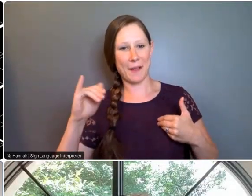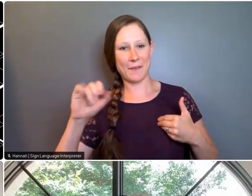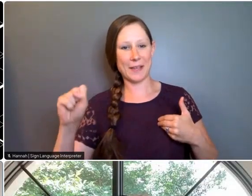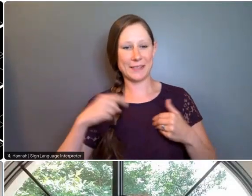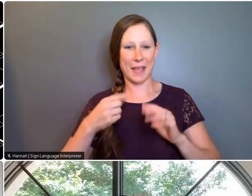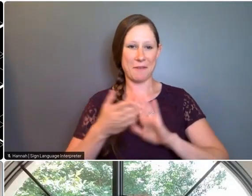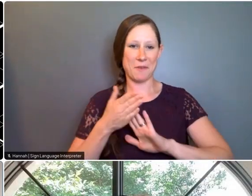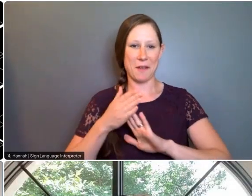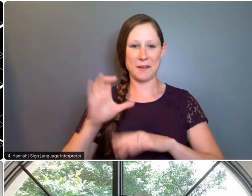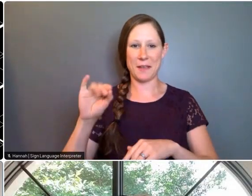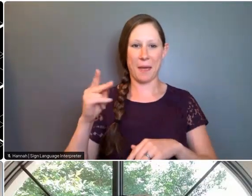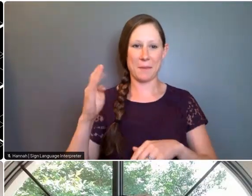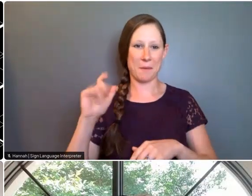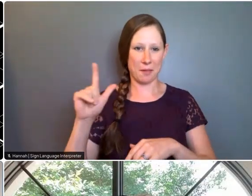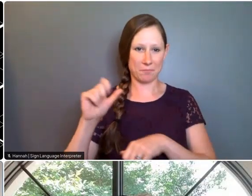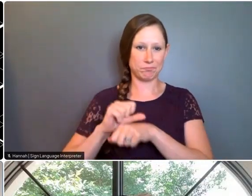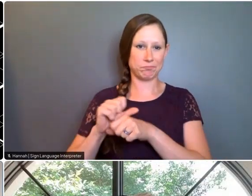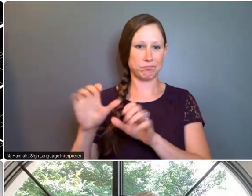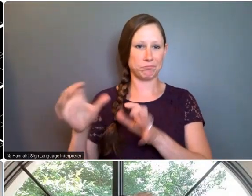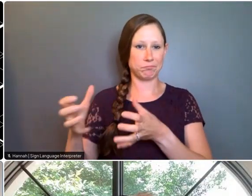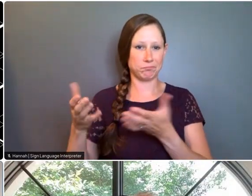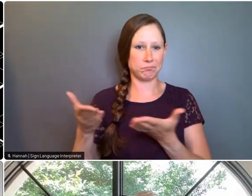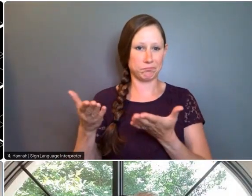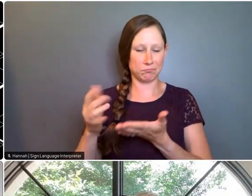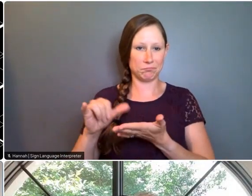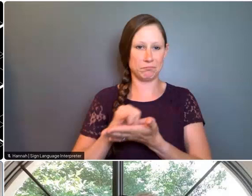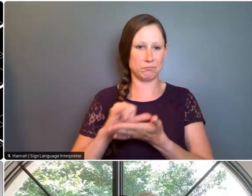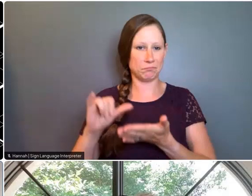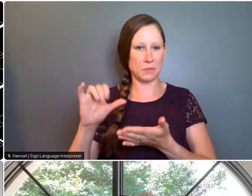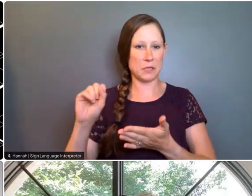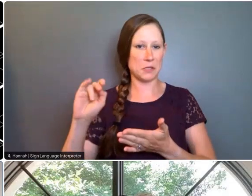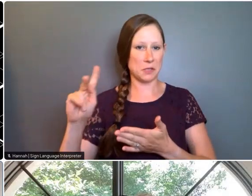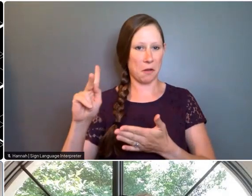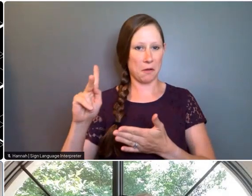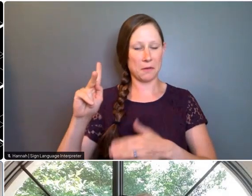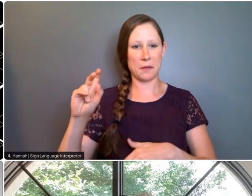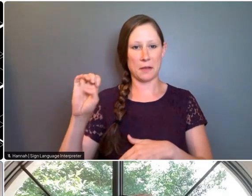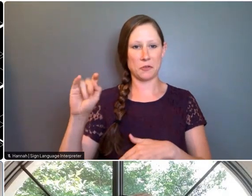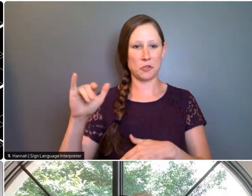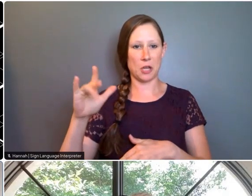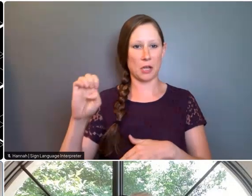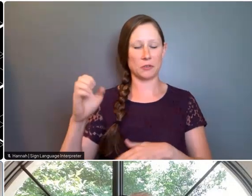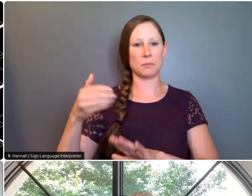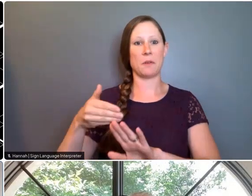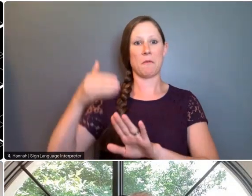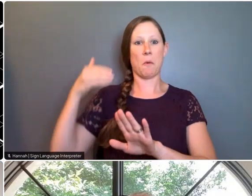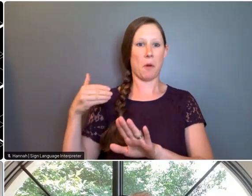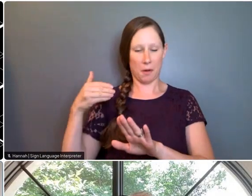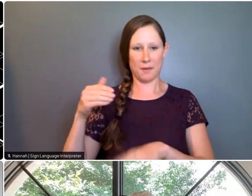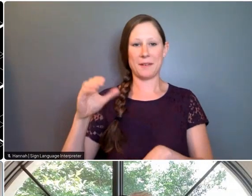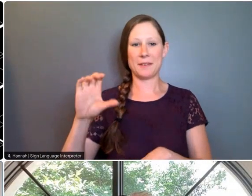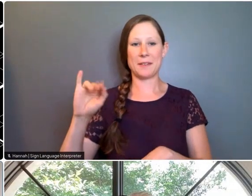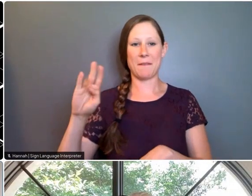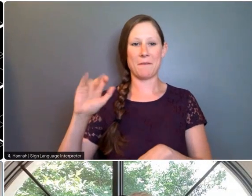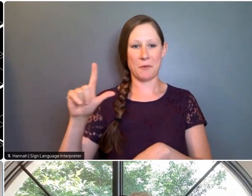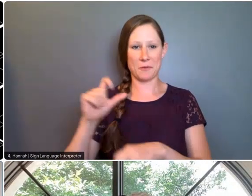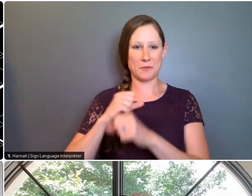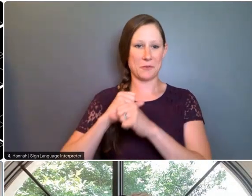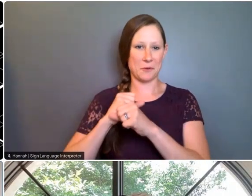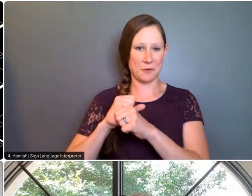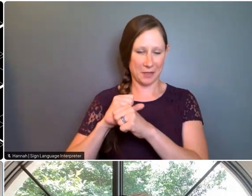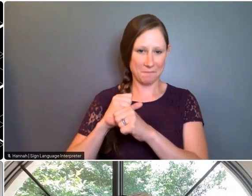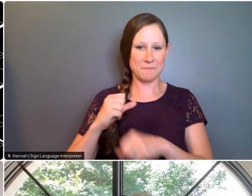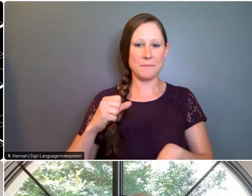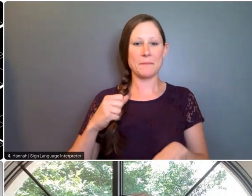Exchange. Prior to this role, I led capital markets at Citadel Securities for a number of years. Also spent some time on the buy side at Morgan Stanley